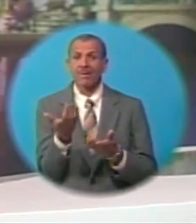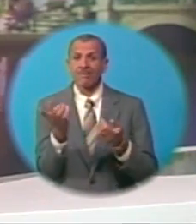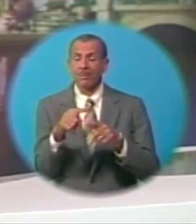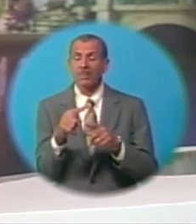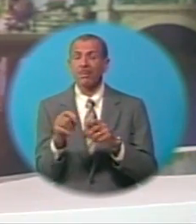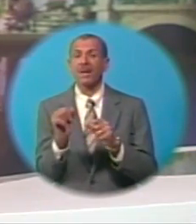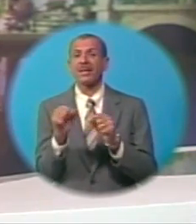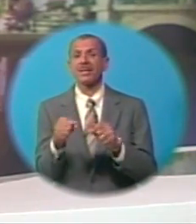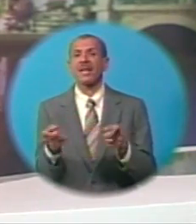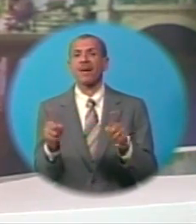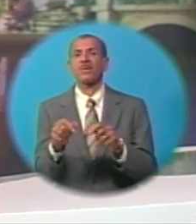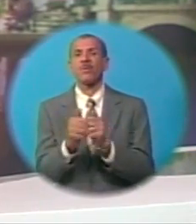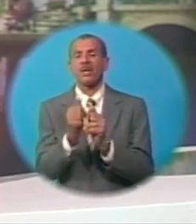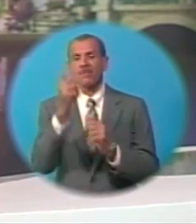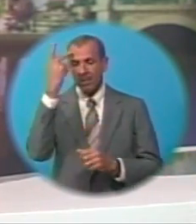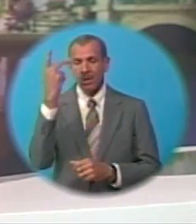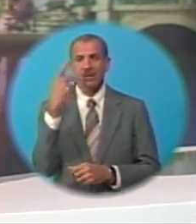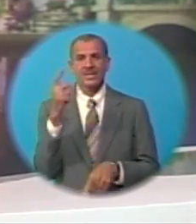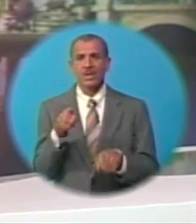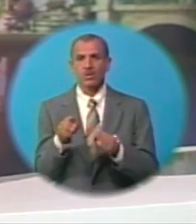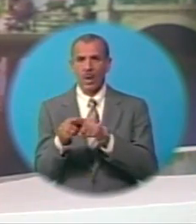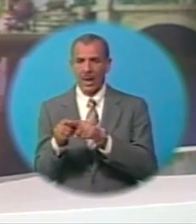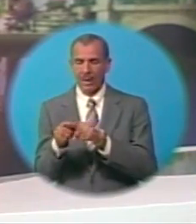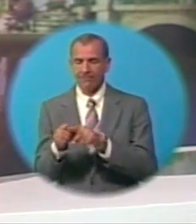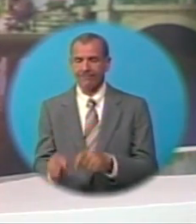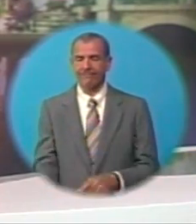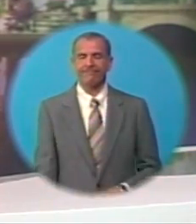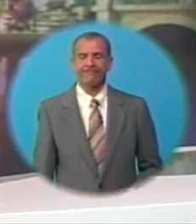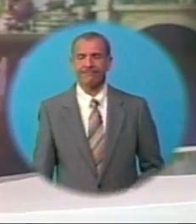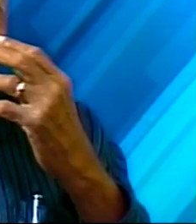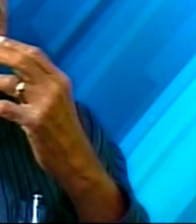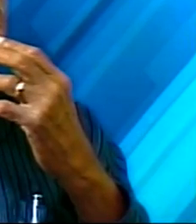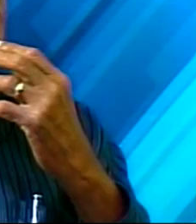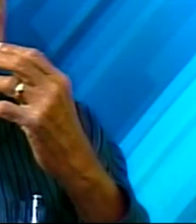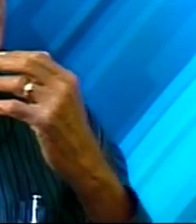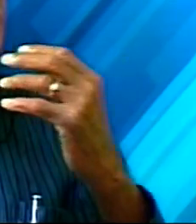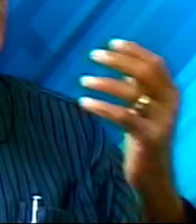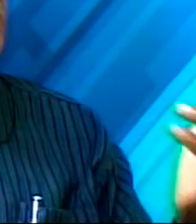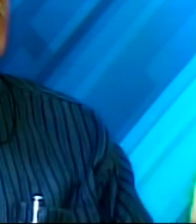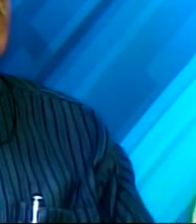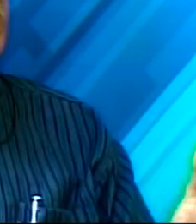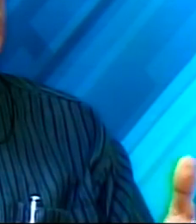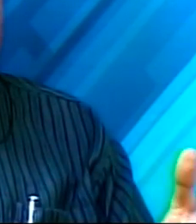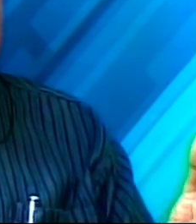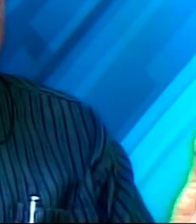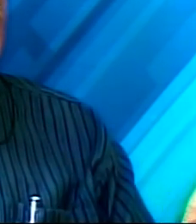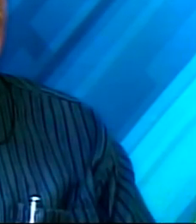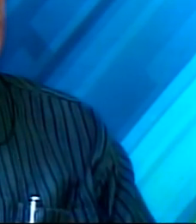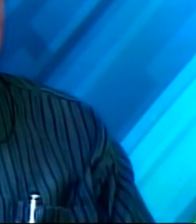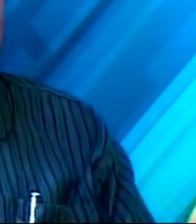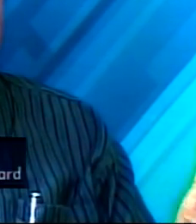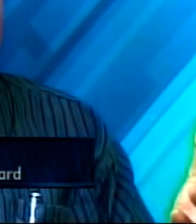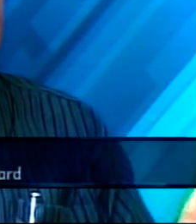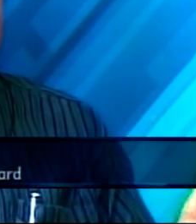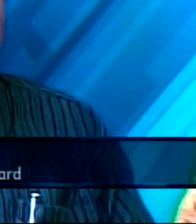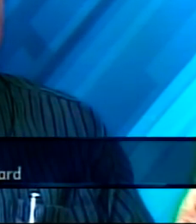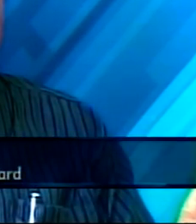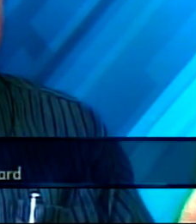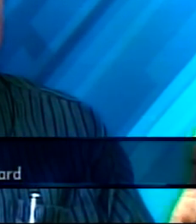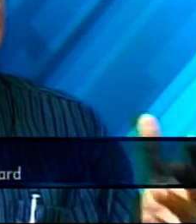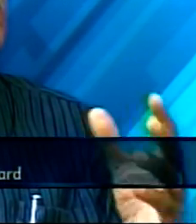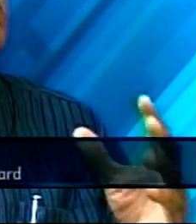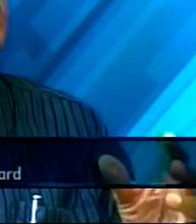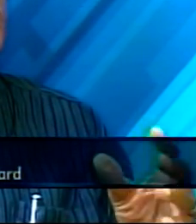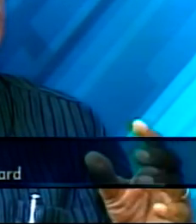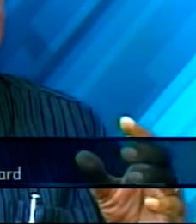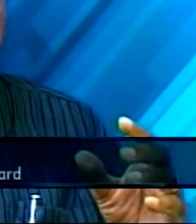this happens with parents as well. You'll be surprised to know that I can give you instances where a mother came to the Child Care Board